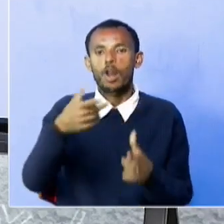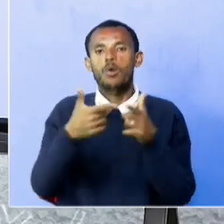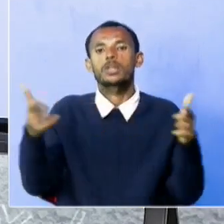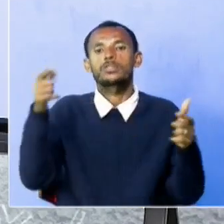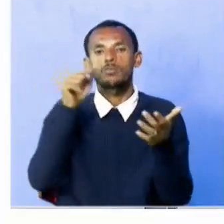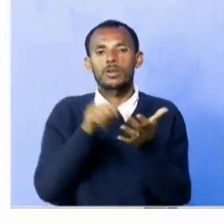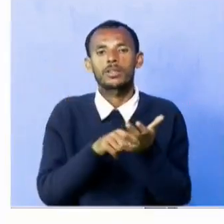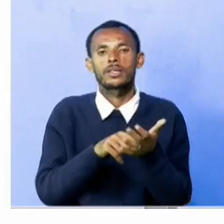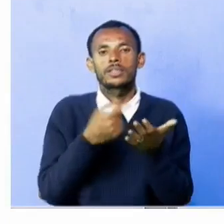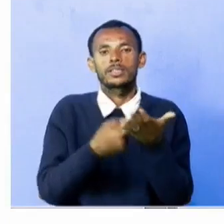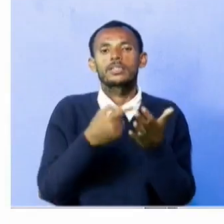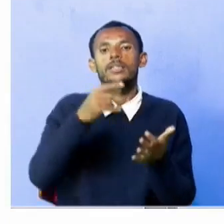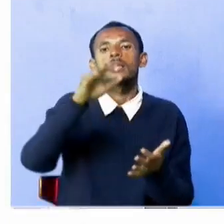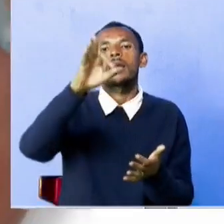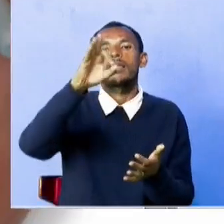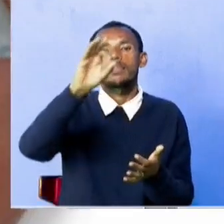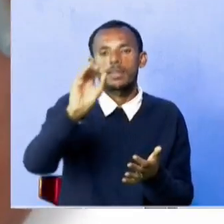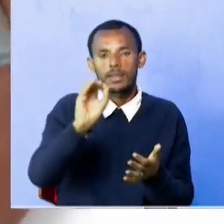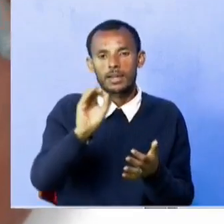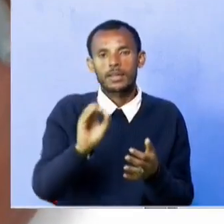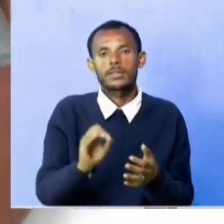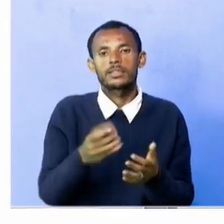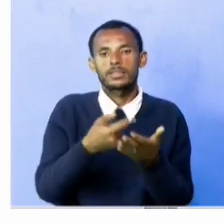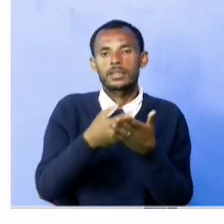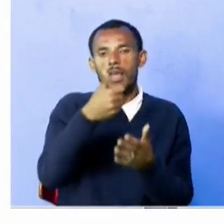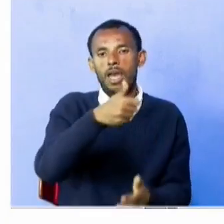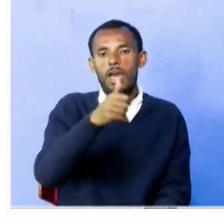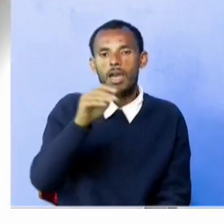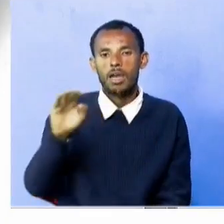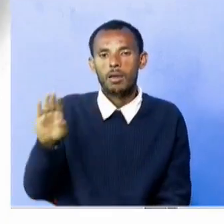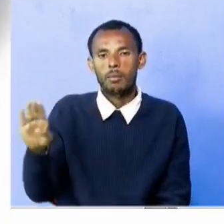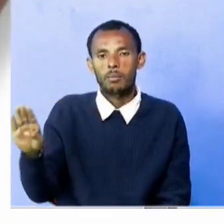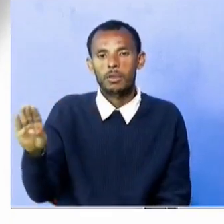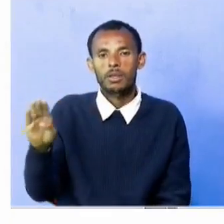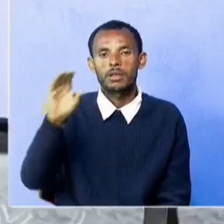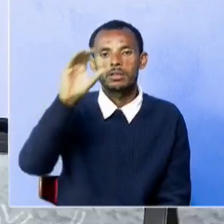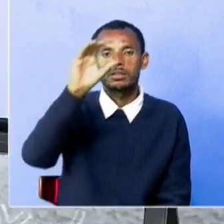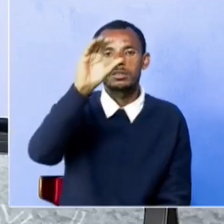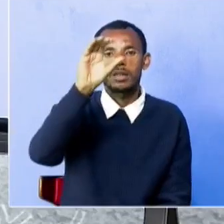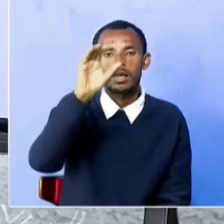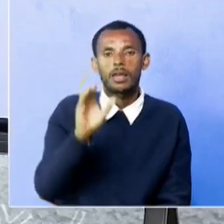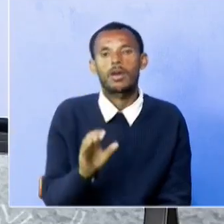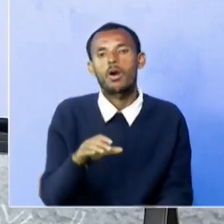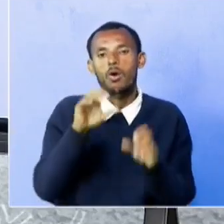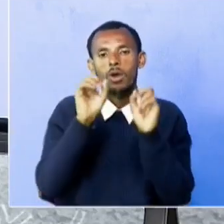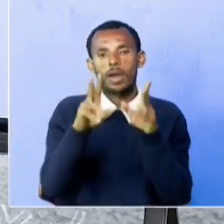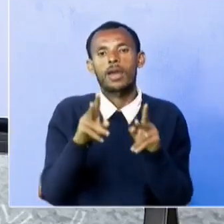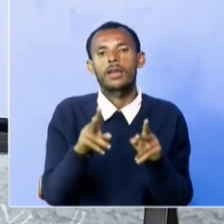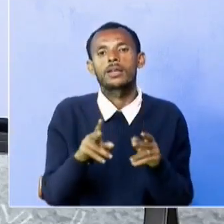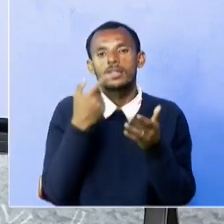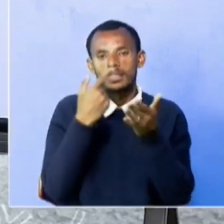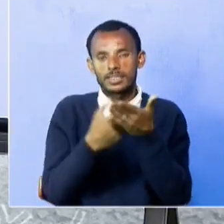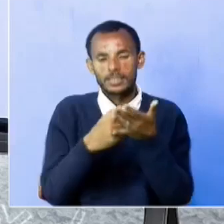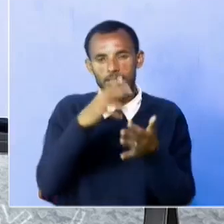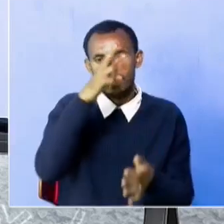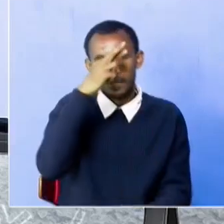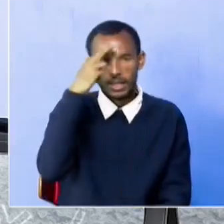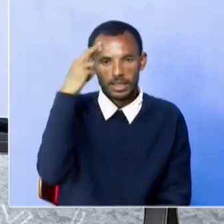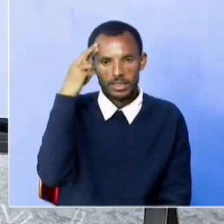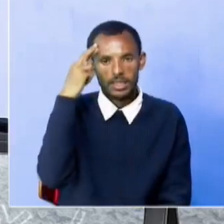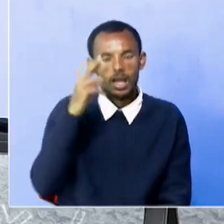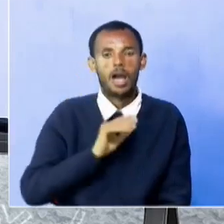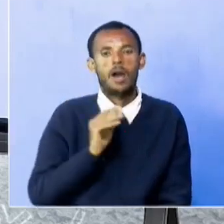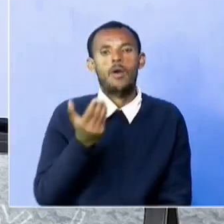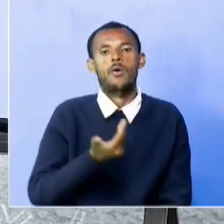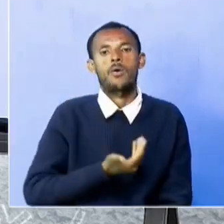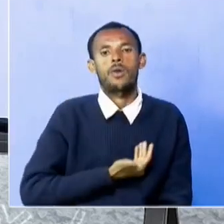is 90 degrees. Say this is A, B, C, okay? So in this case,